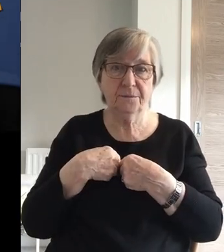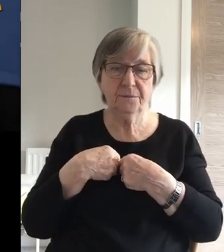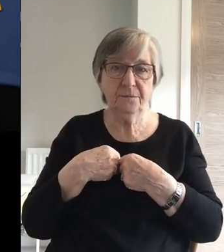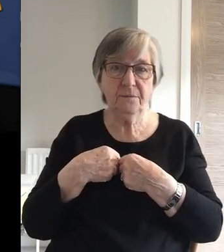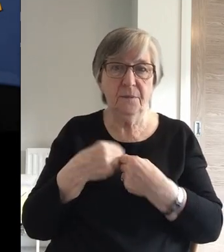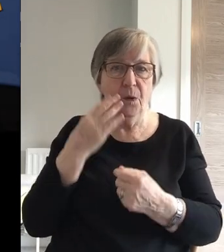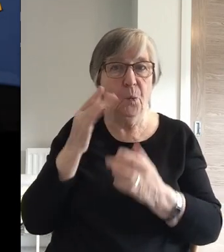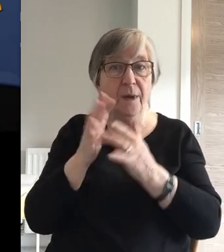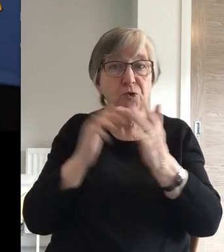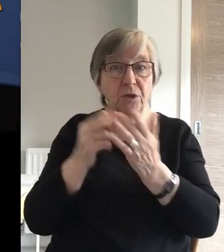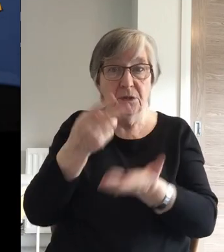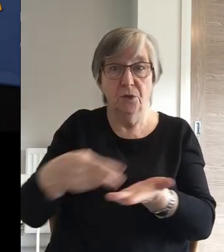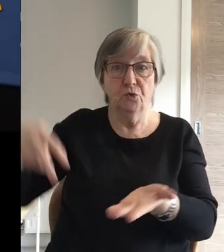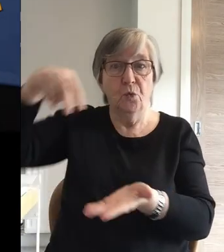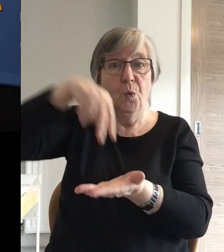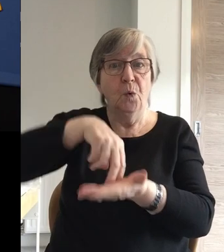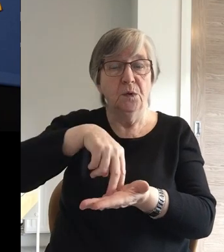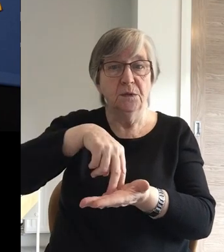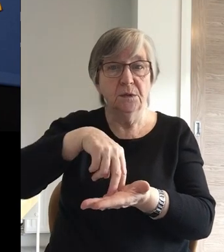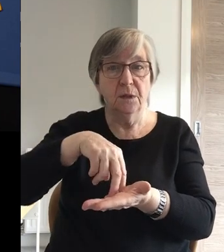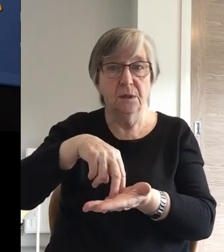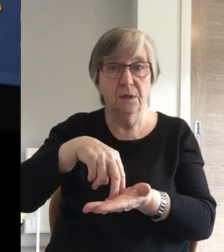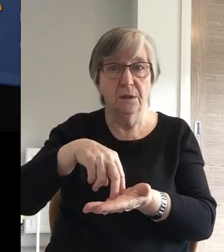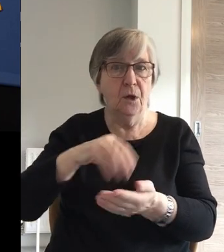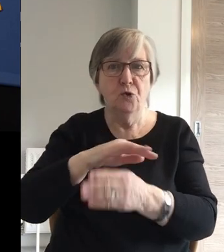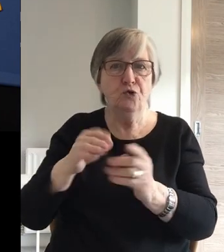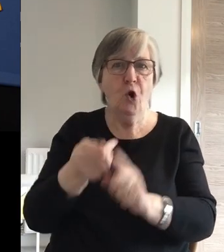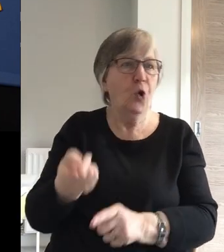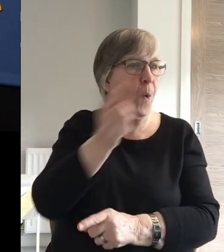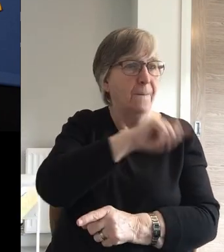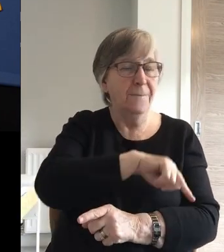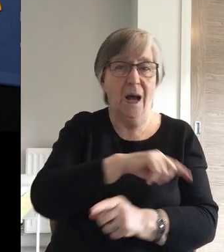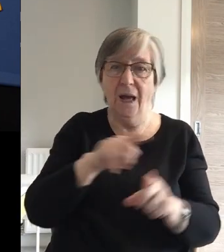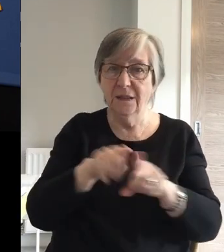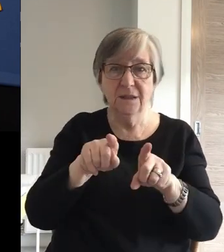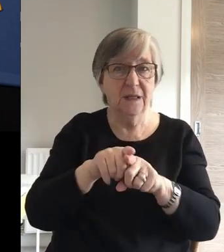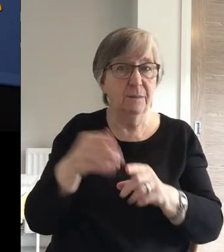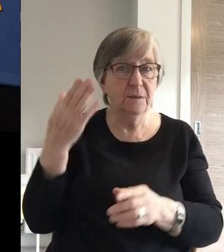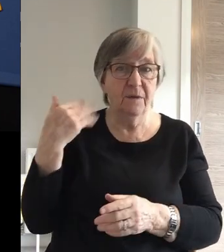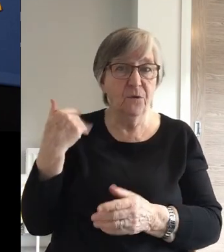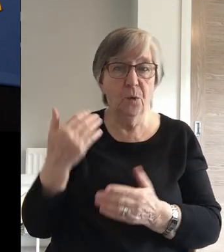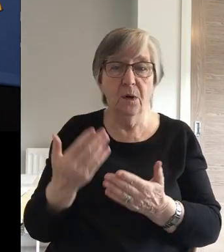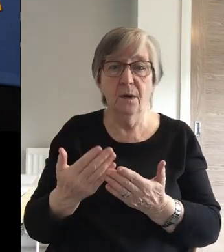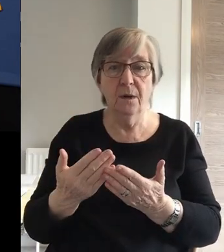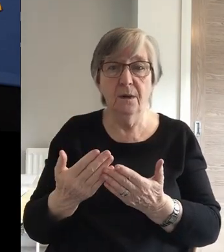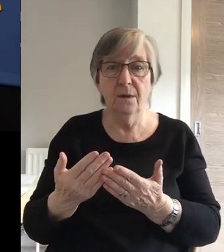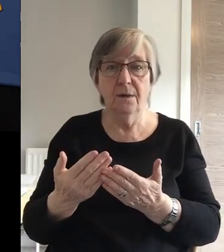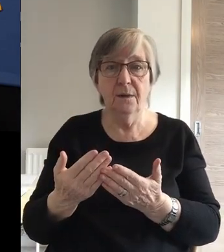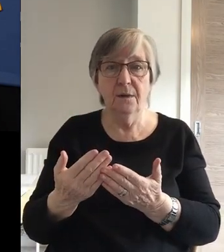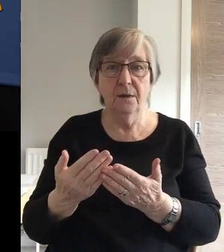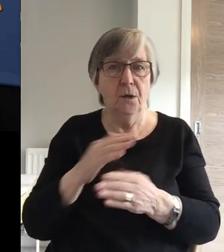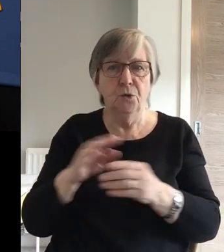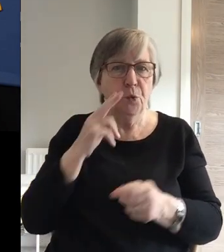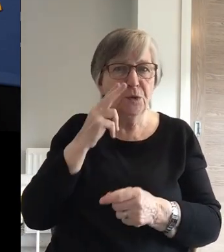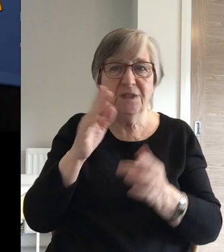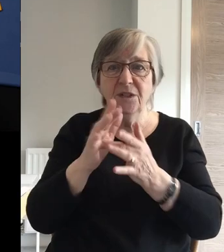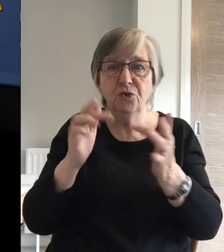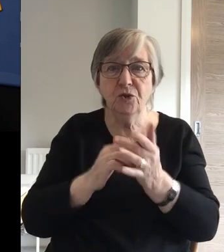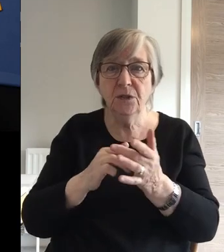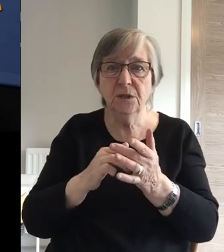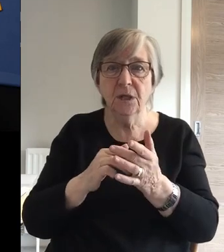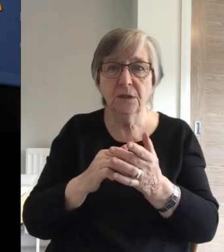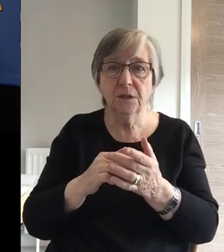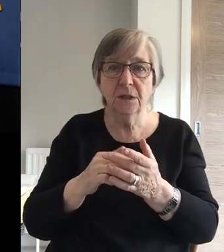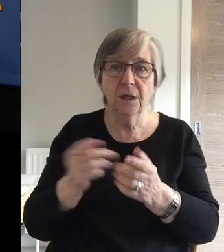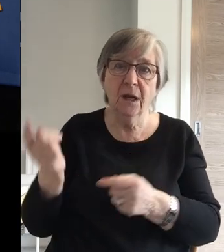when Jesus rose from the dead, it was not a going back to what there was before. You don't see Jesus appearing to